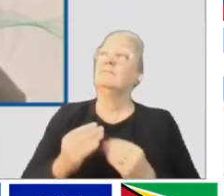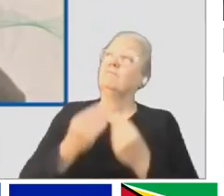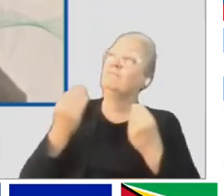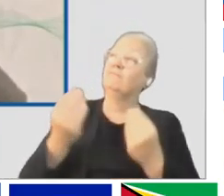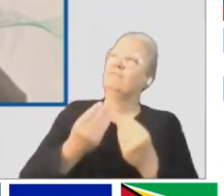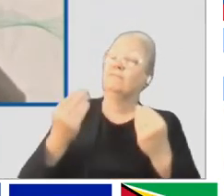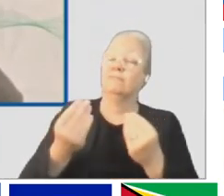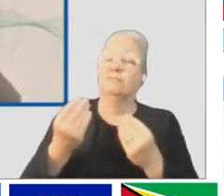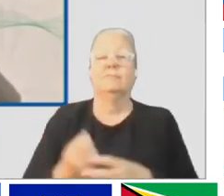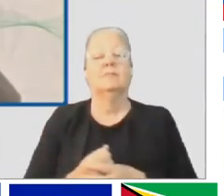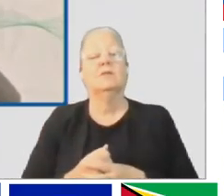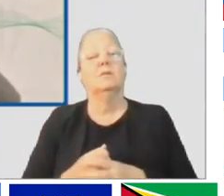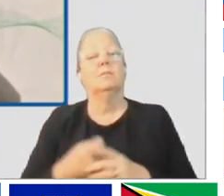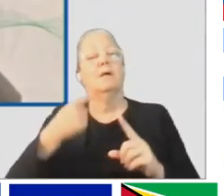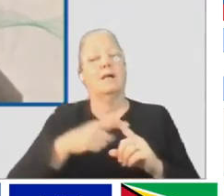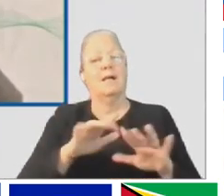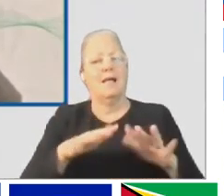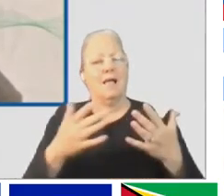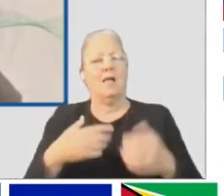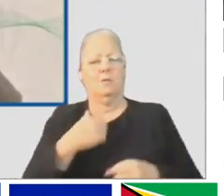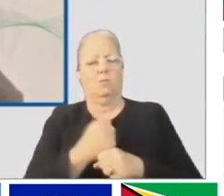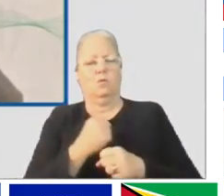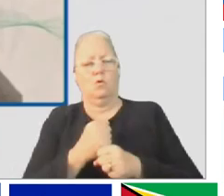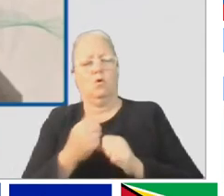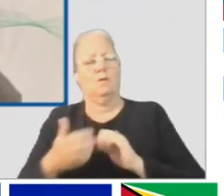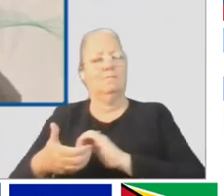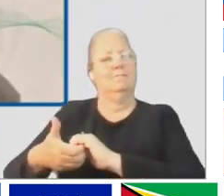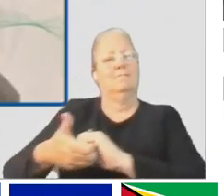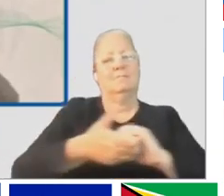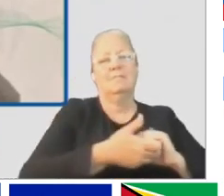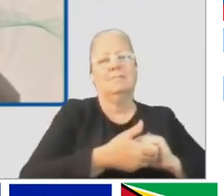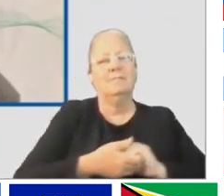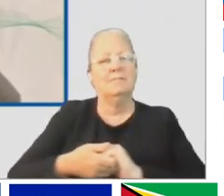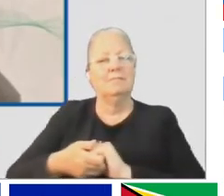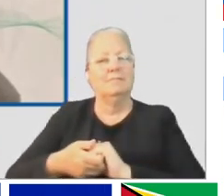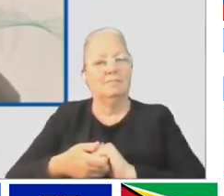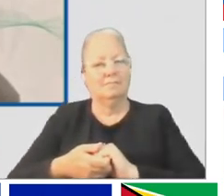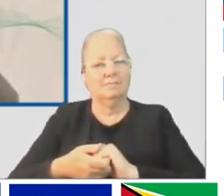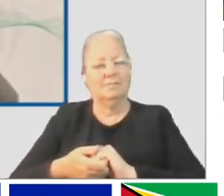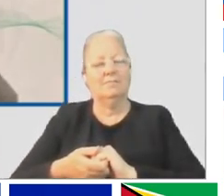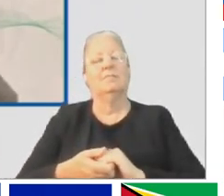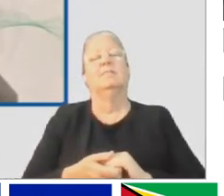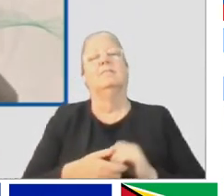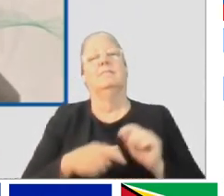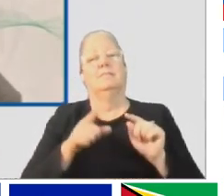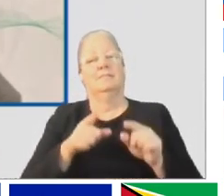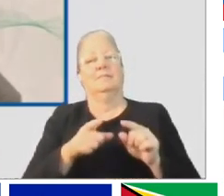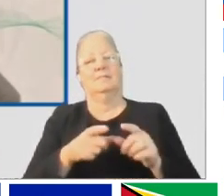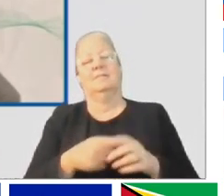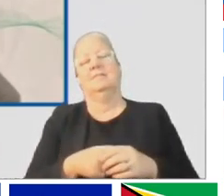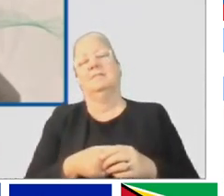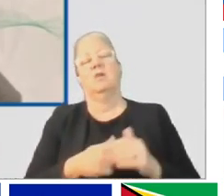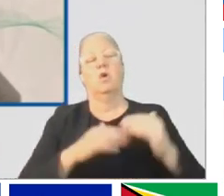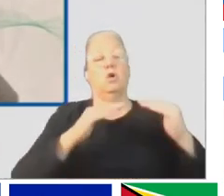also how we can work collaboratively on the articulation of standards which